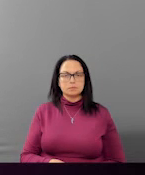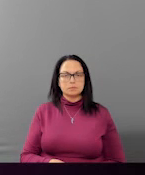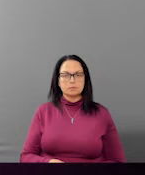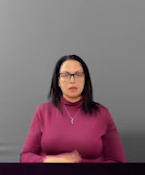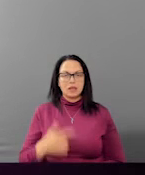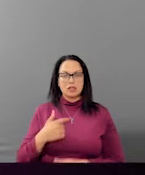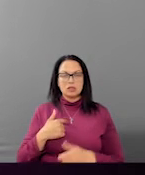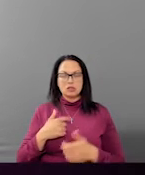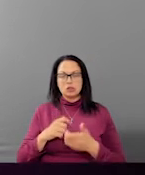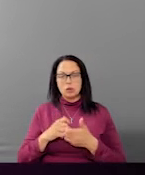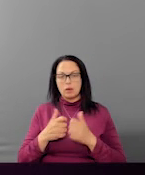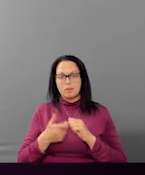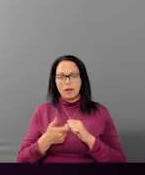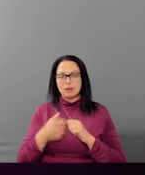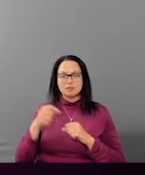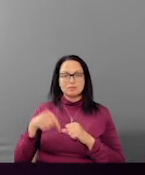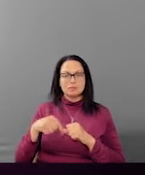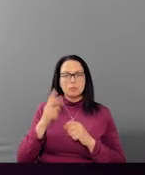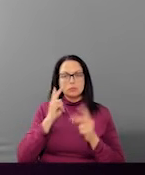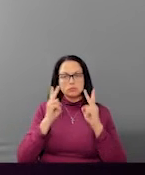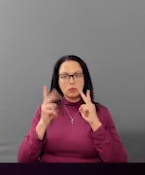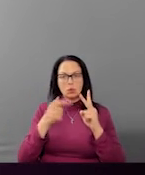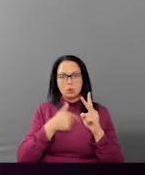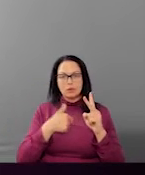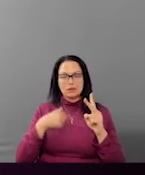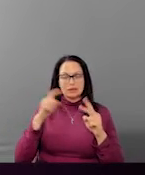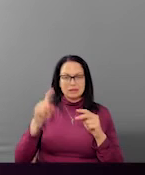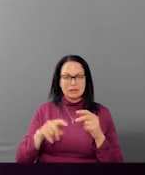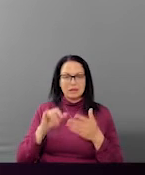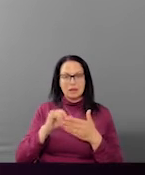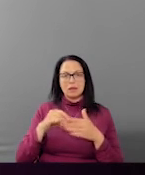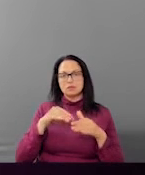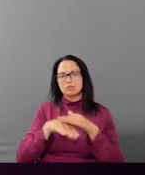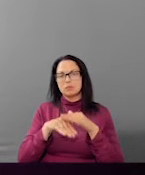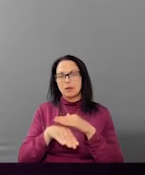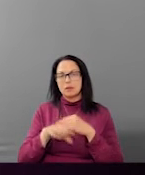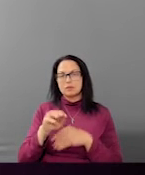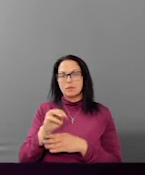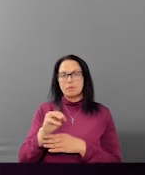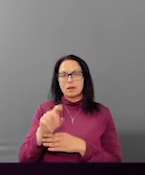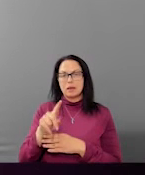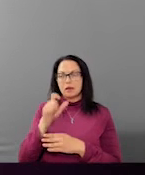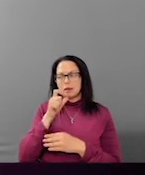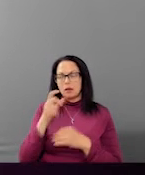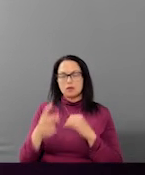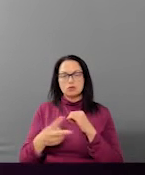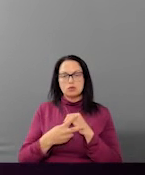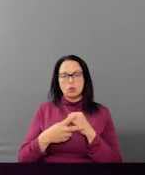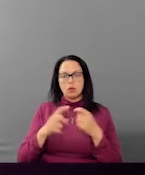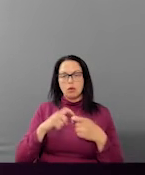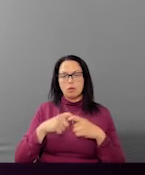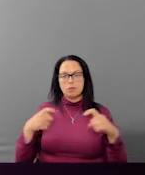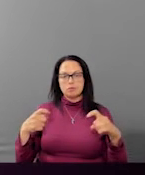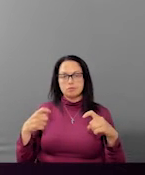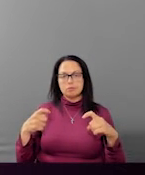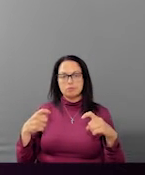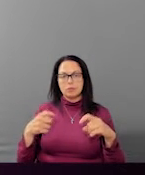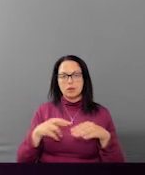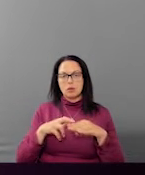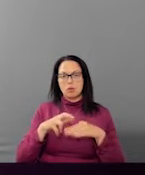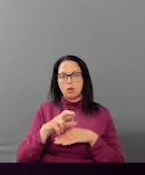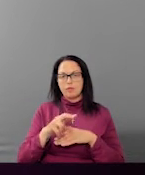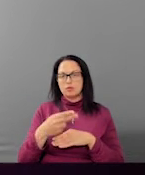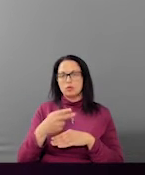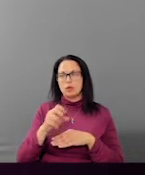this IPFS hash because, as we saw, we need that hash to actually access the metadata. It's not stored on the blockchain. A reference to this hash is stored on the blockchain, and then the metadata